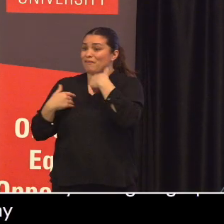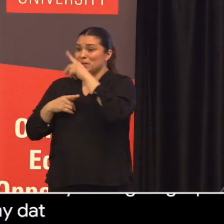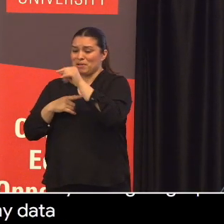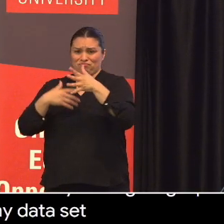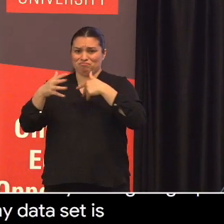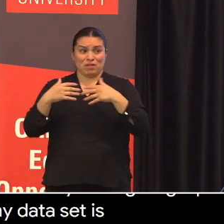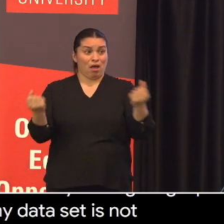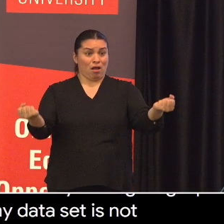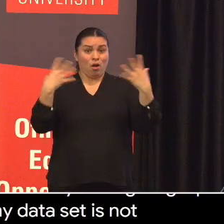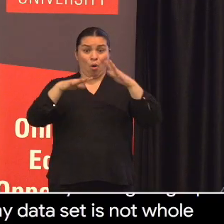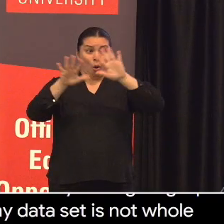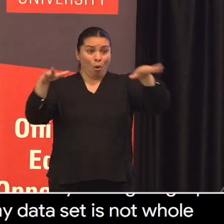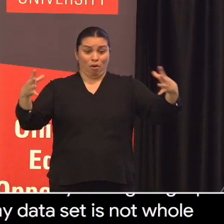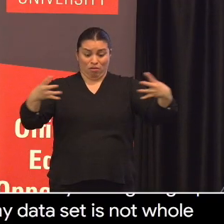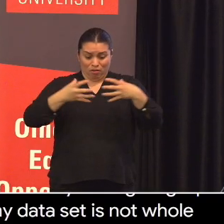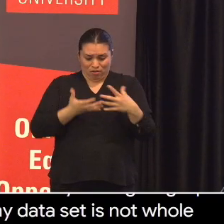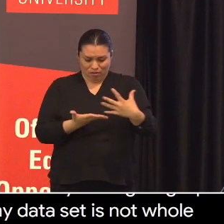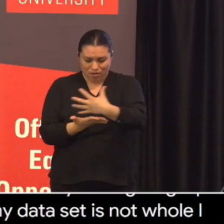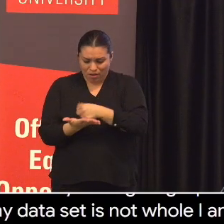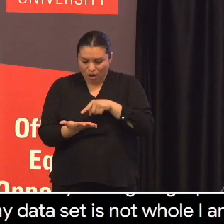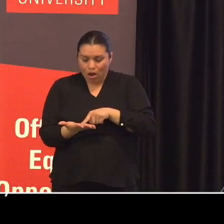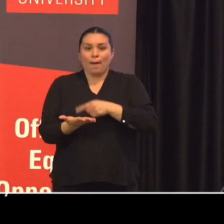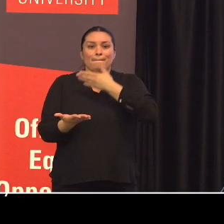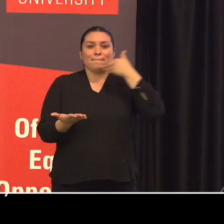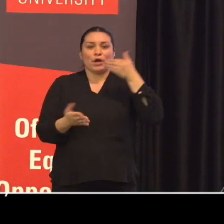set is not whole, I am not